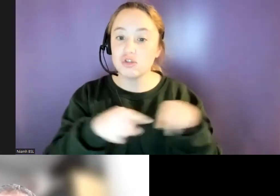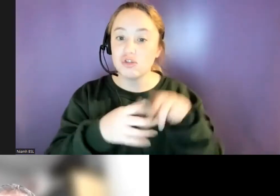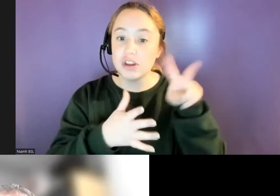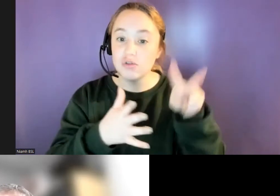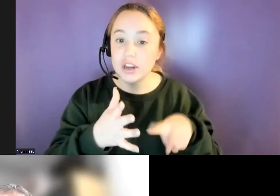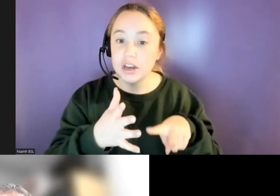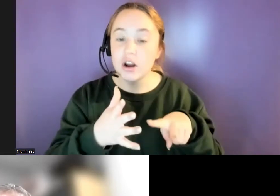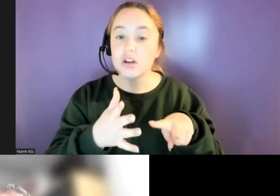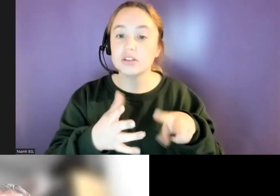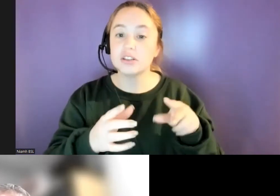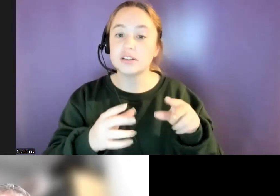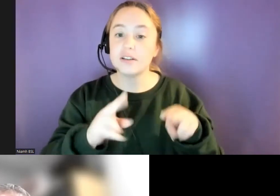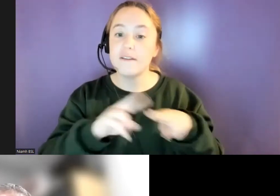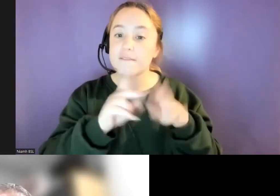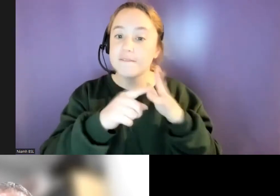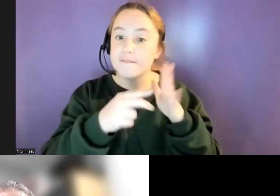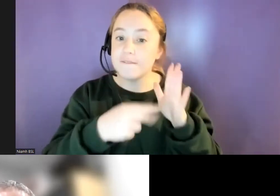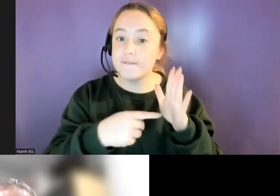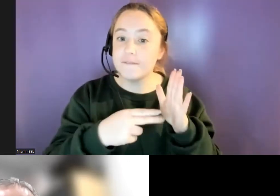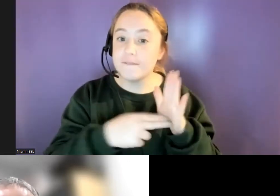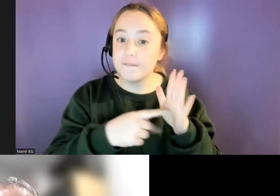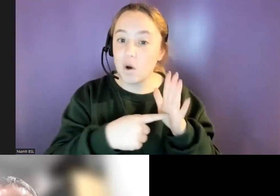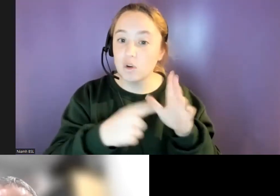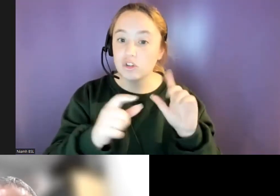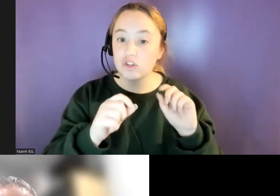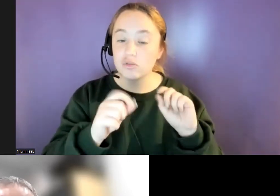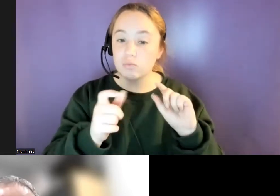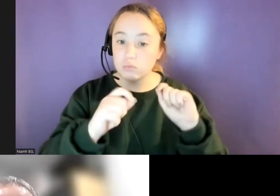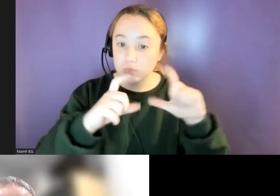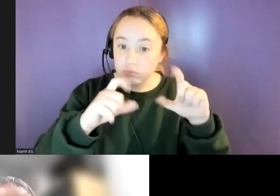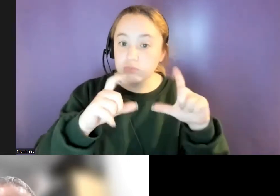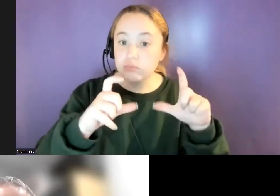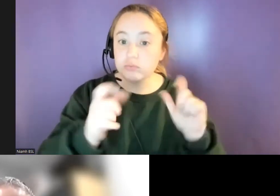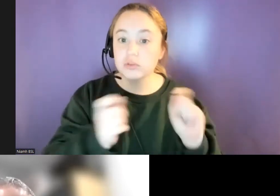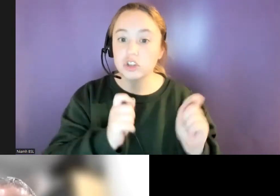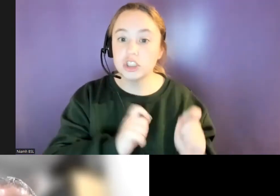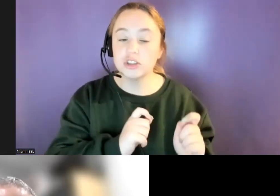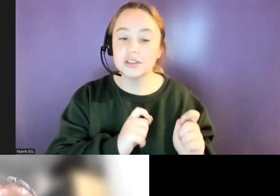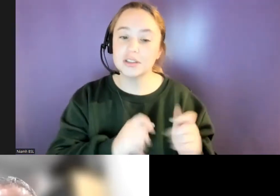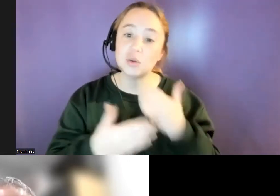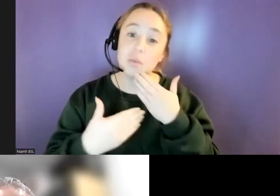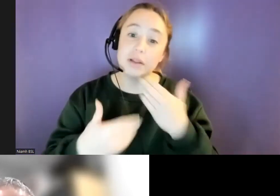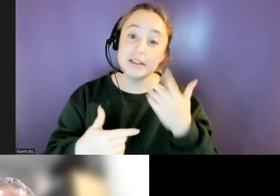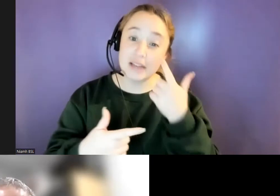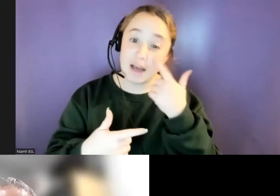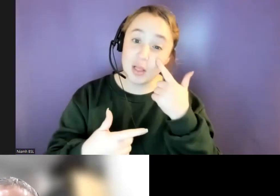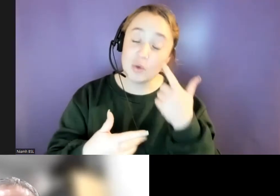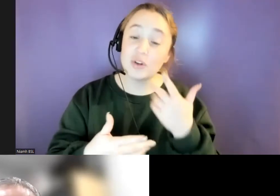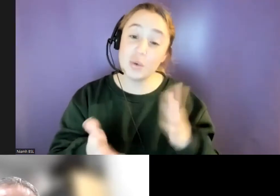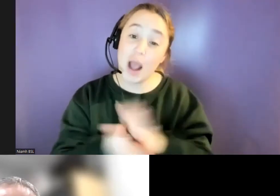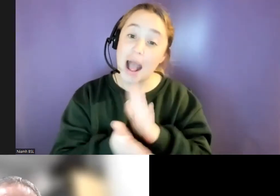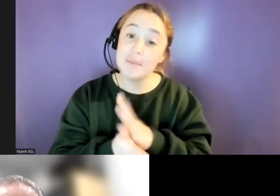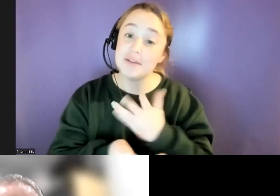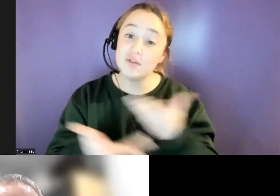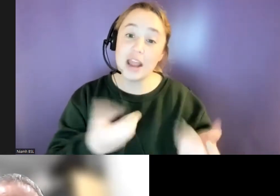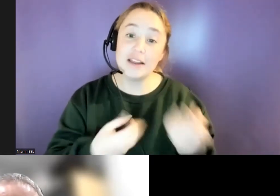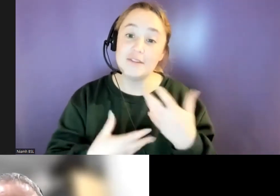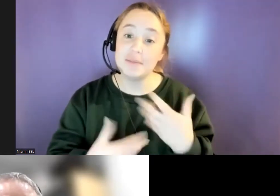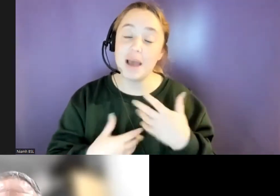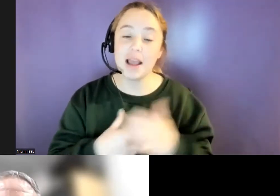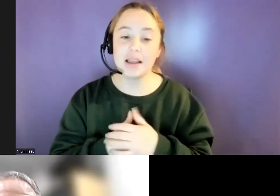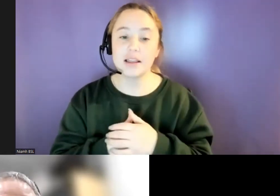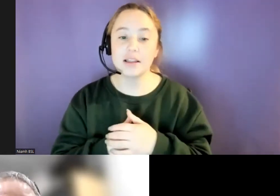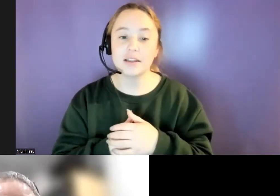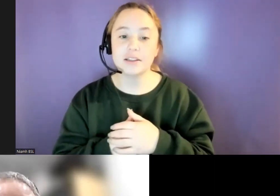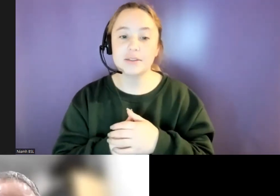font changes. So you please feel free, have a look, and we'll welcome to any sort of feedback. And if